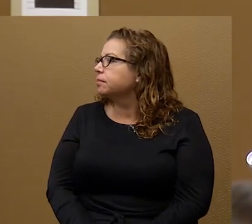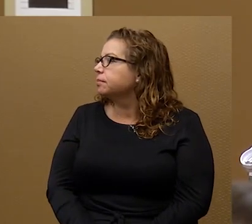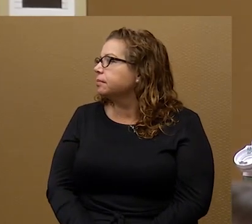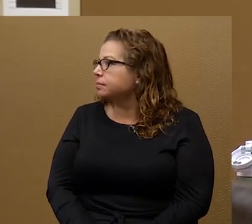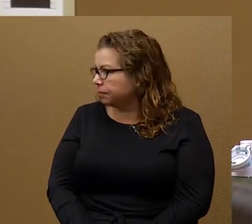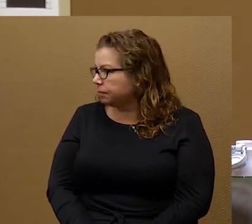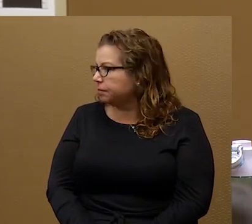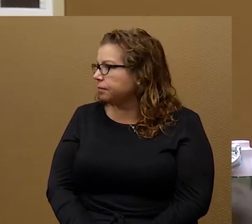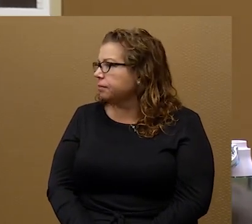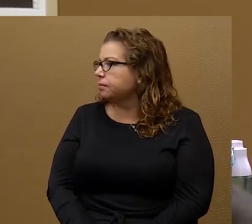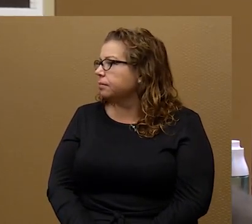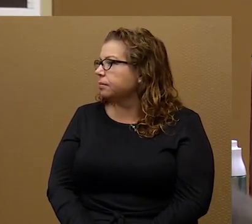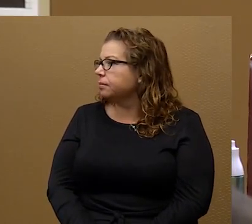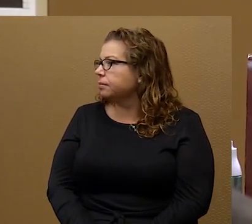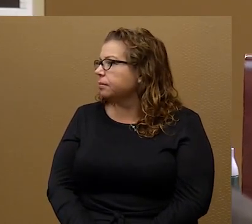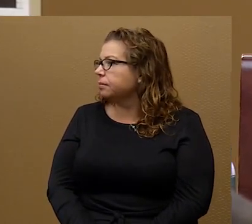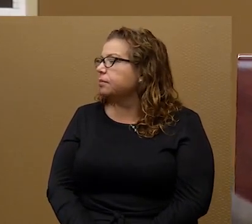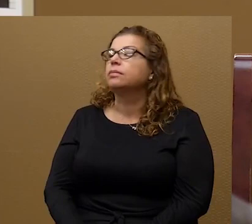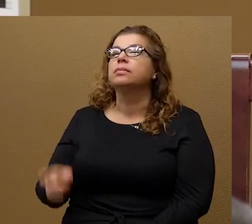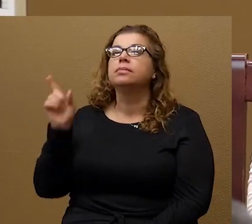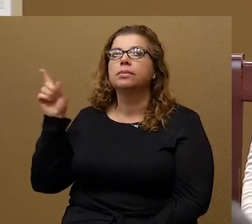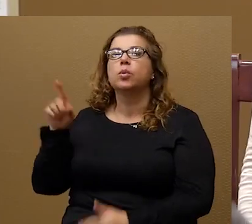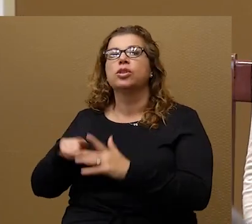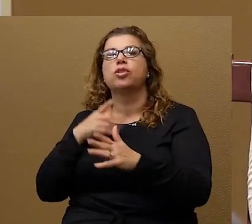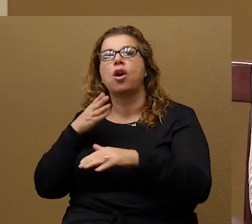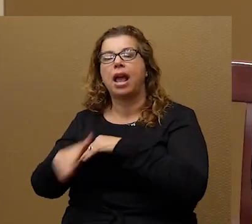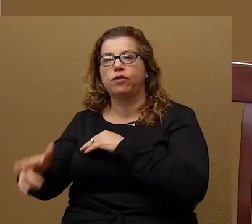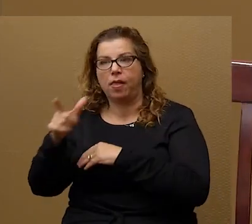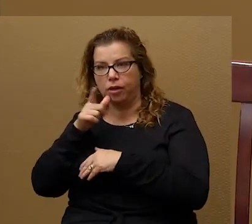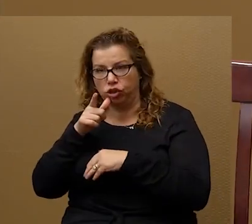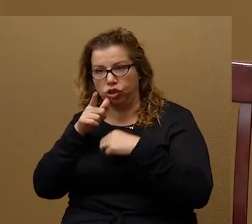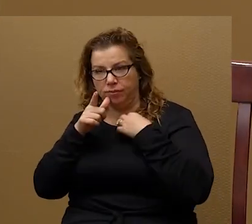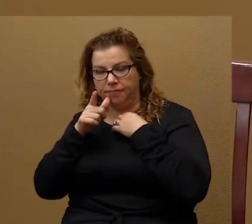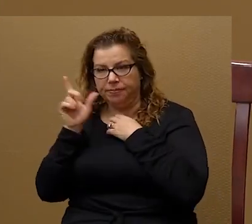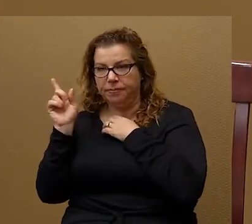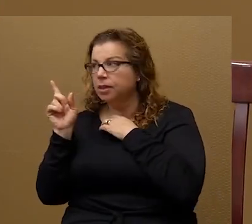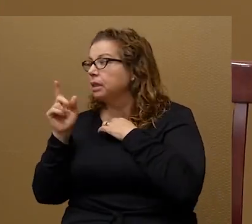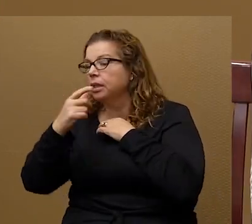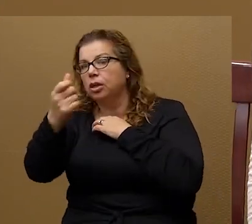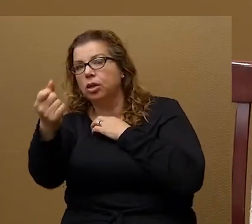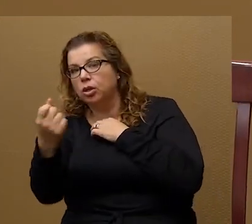Okay, we'll jump into this after lunch.